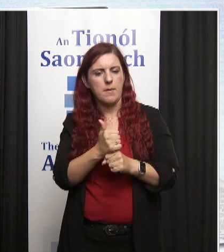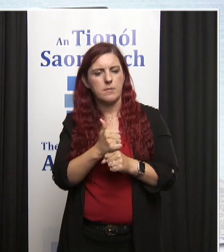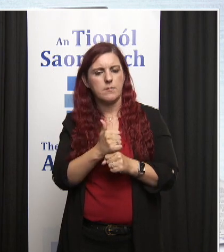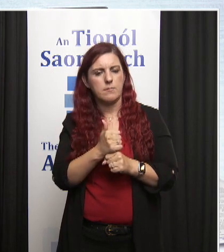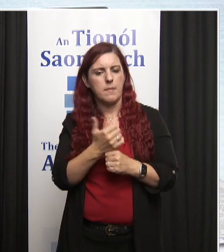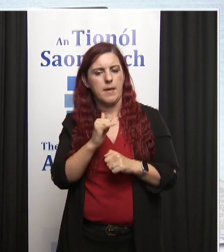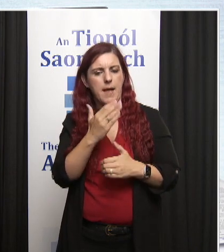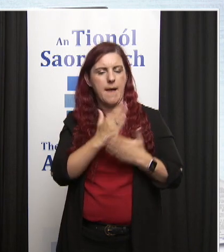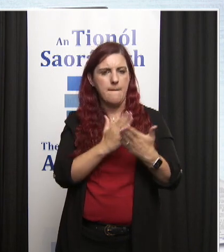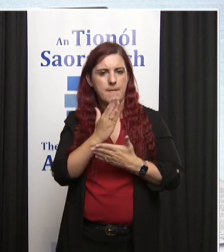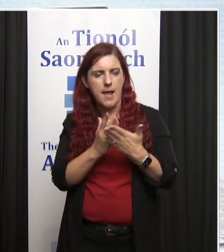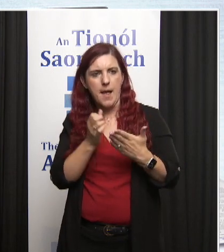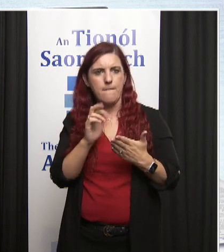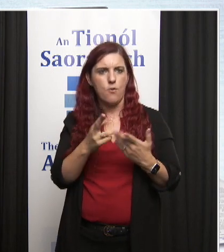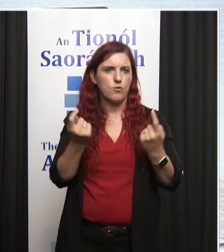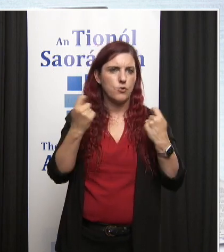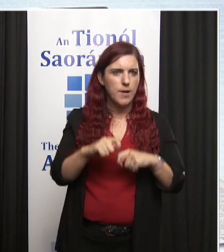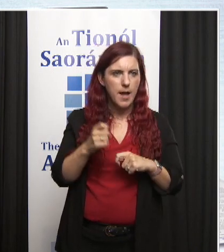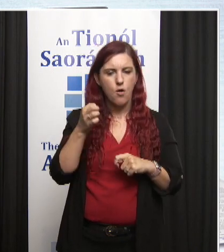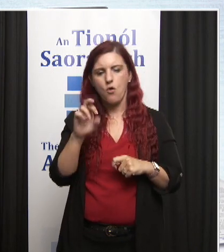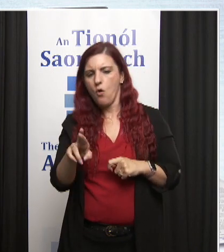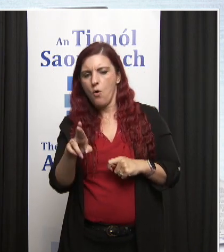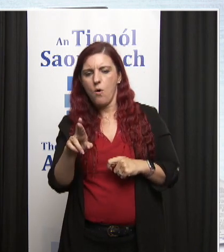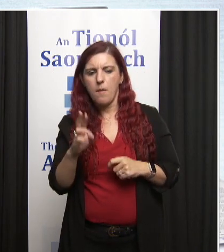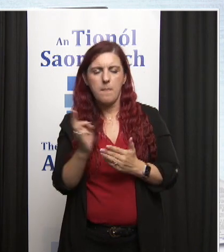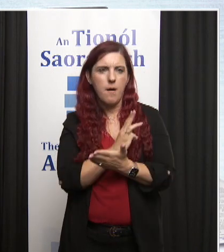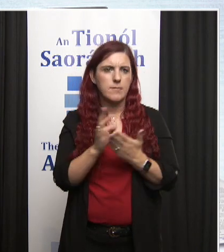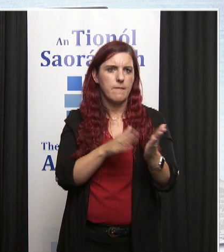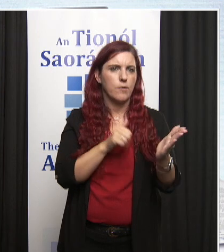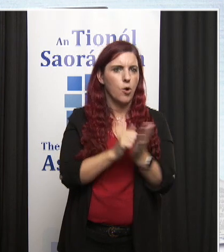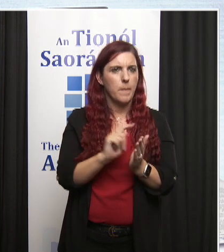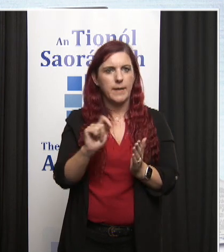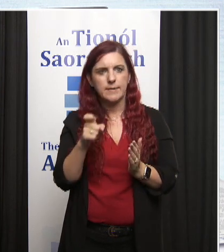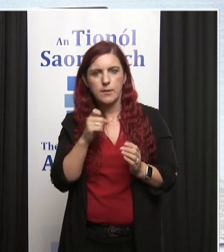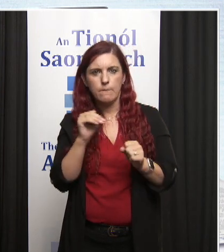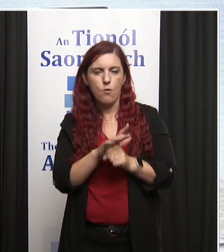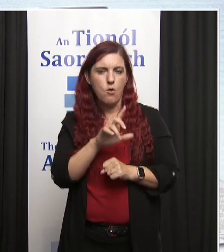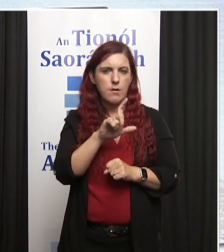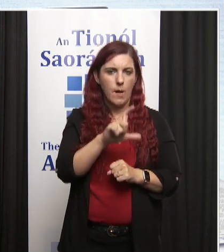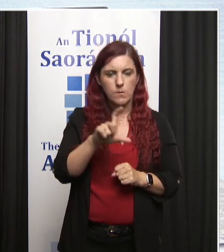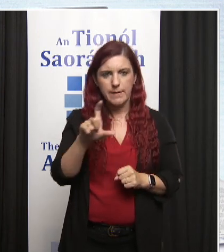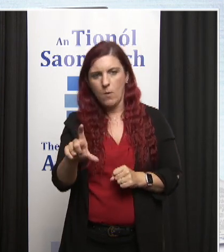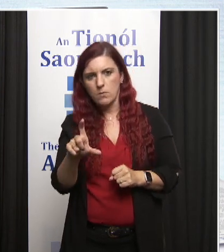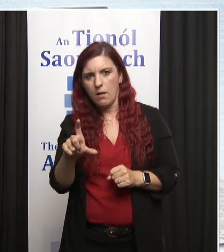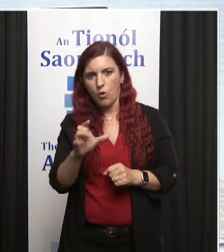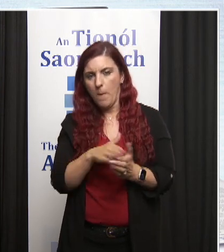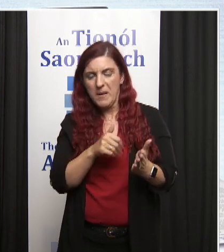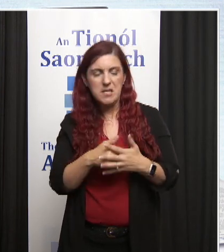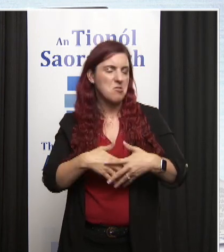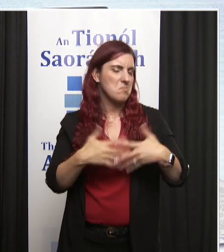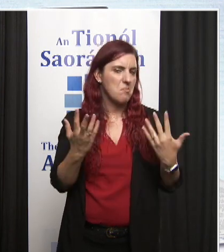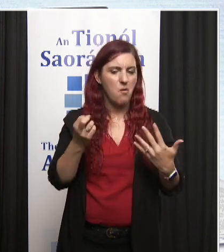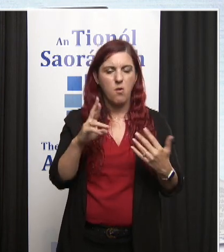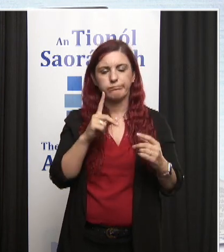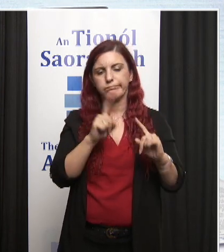half, or sharing, or a part of company taxes for council, and additionally